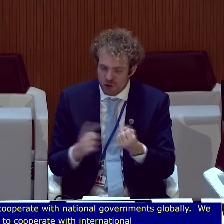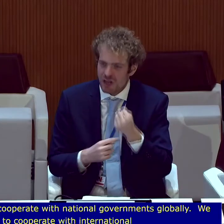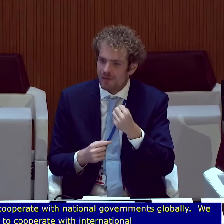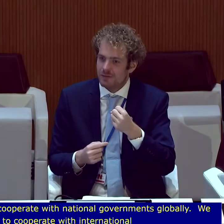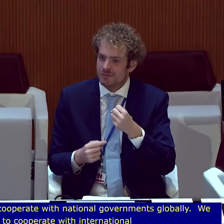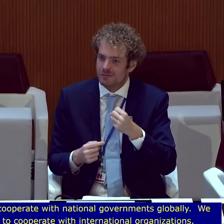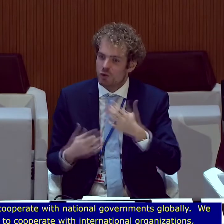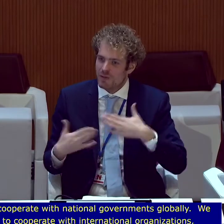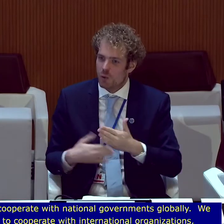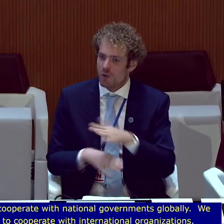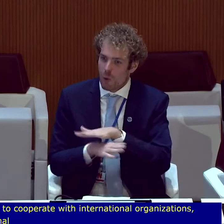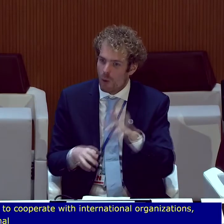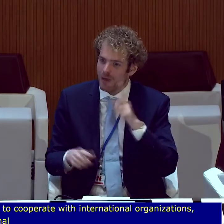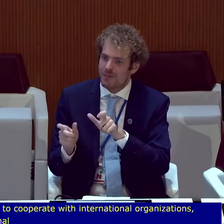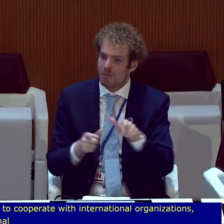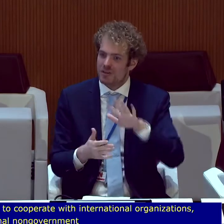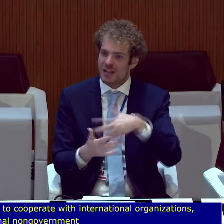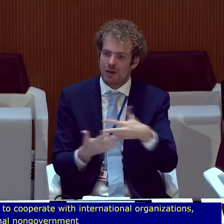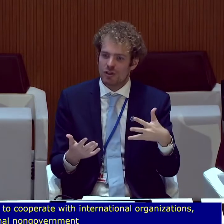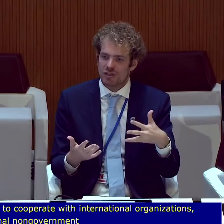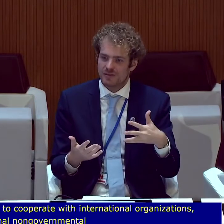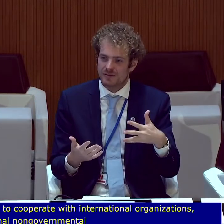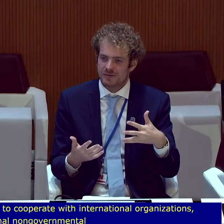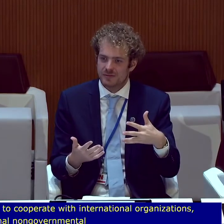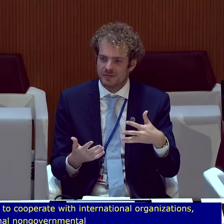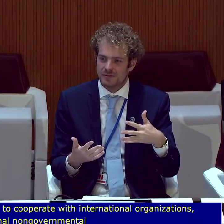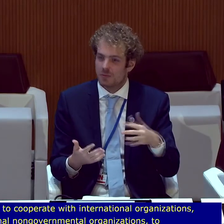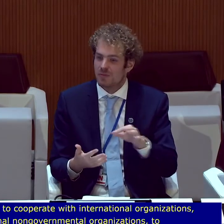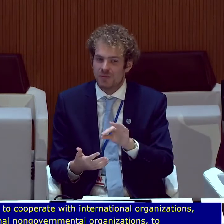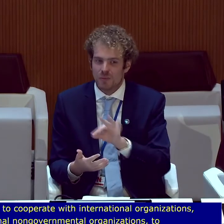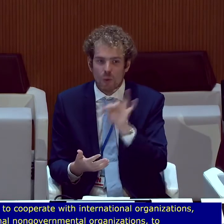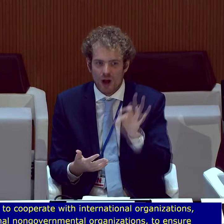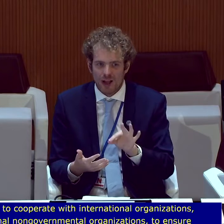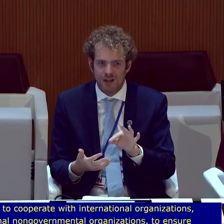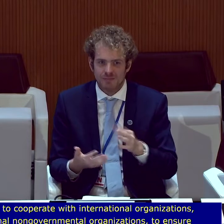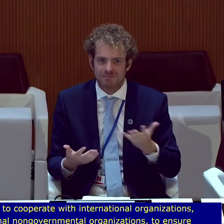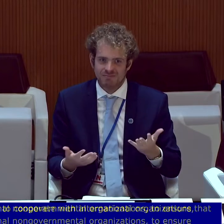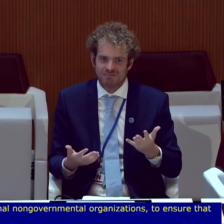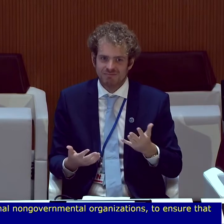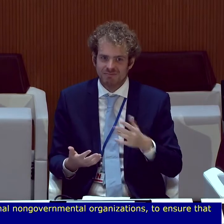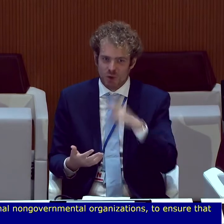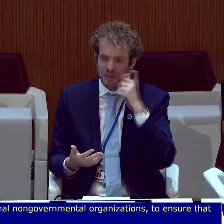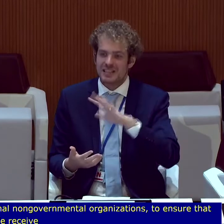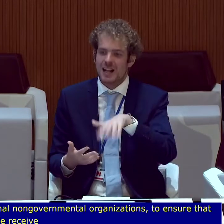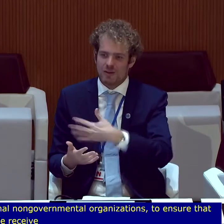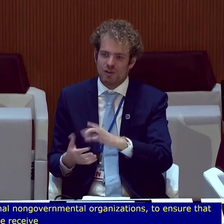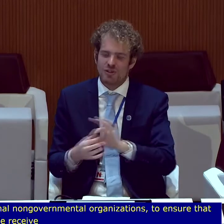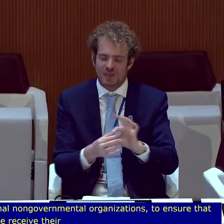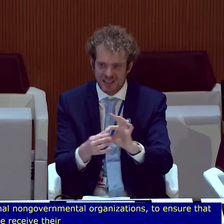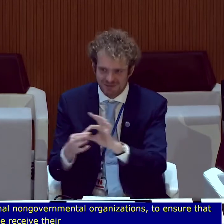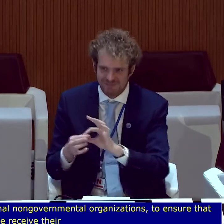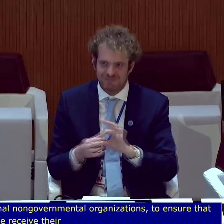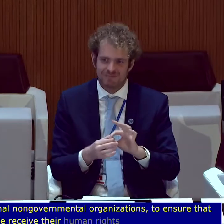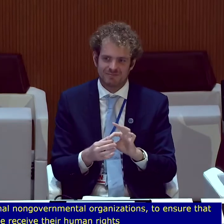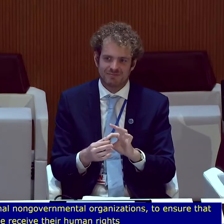to ensure that deaf people receive their human rights via sign language, because, as we